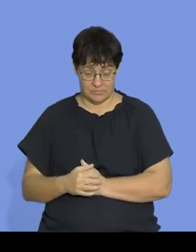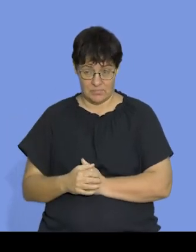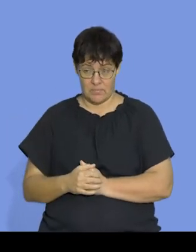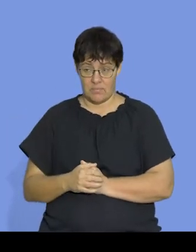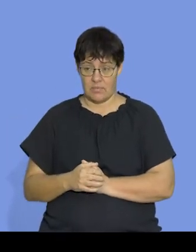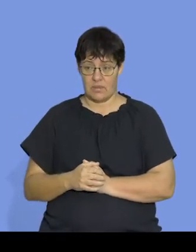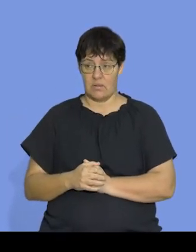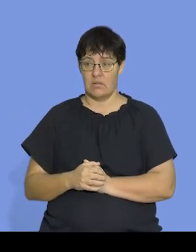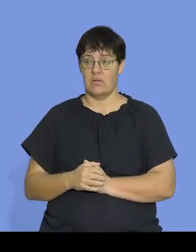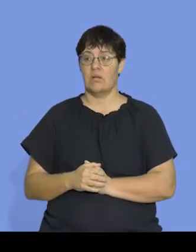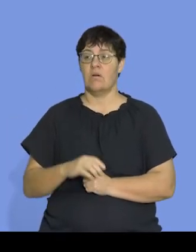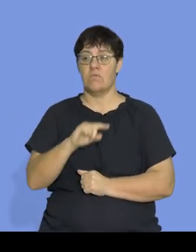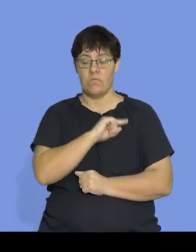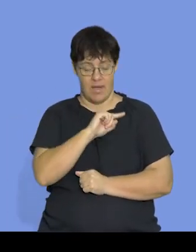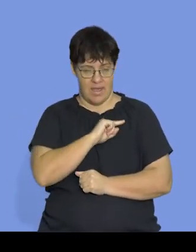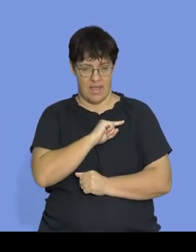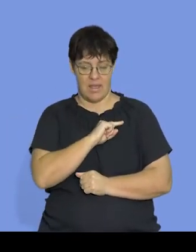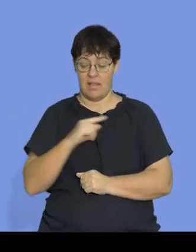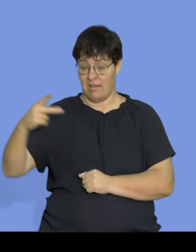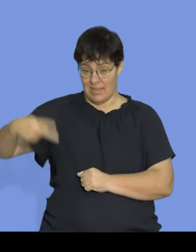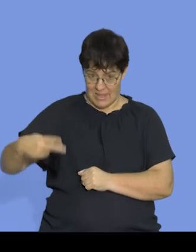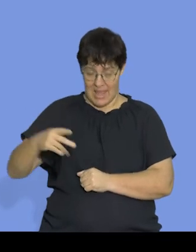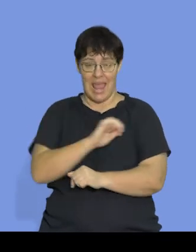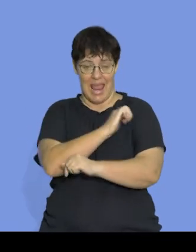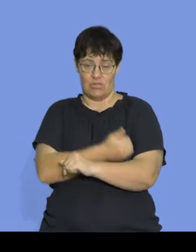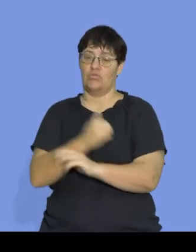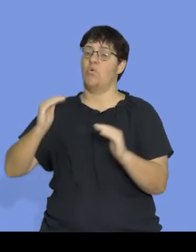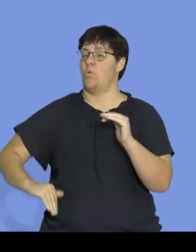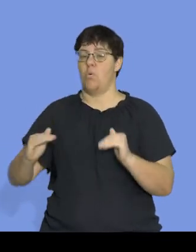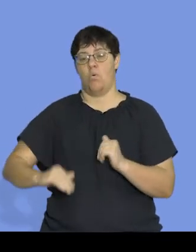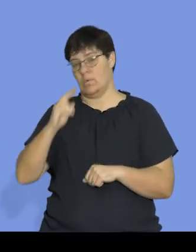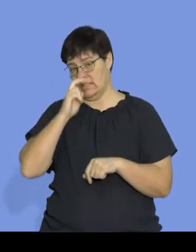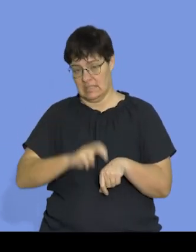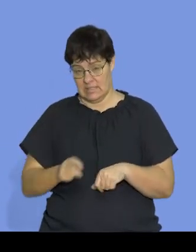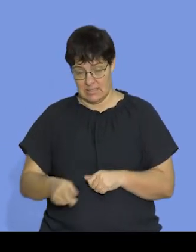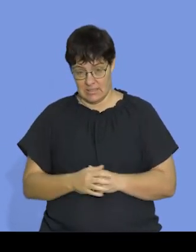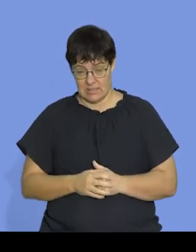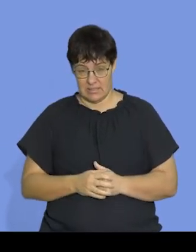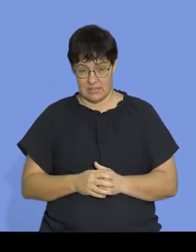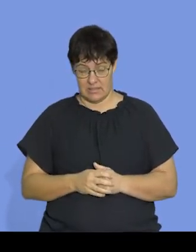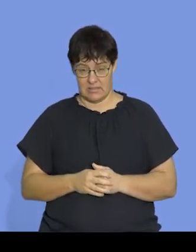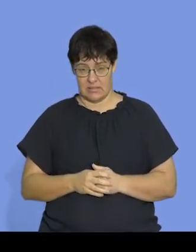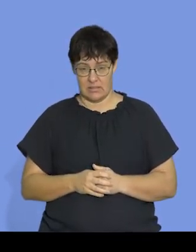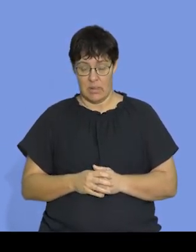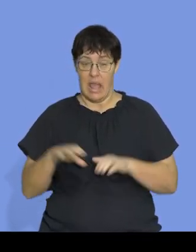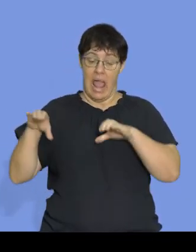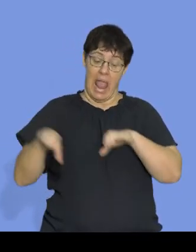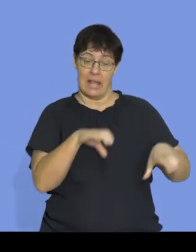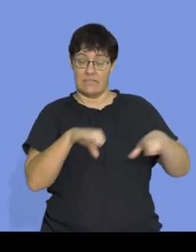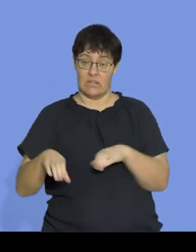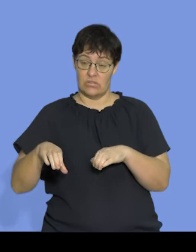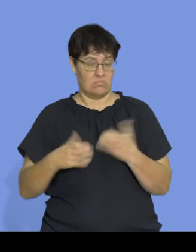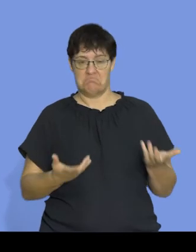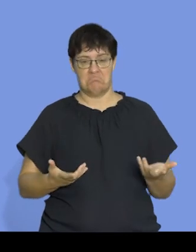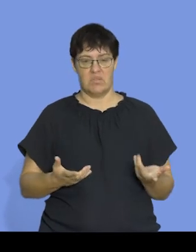these products are at a lower energy, okay? But that has nothing to do with, the activation energy. So it can